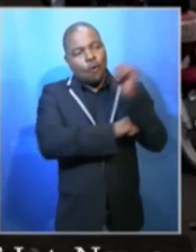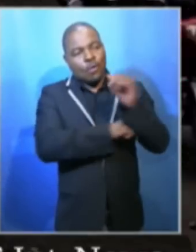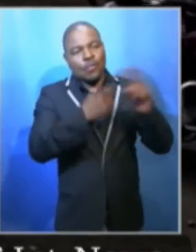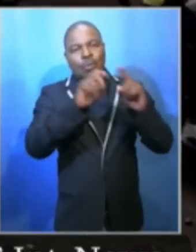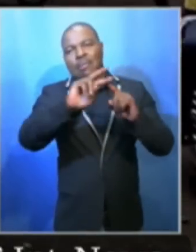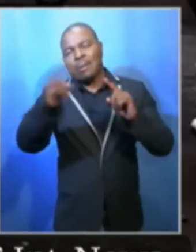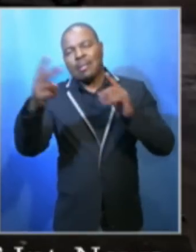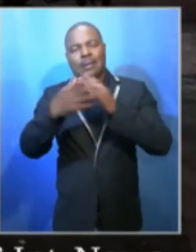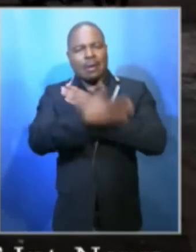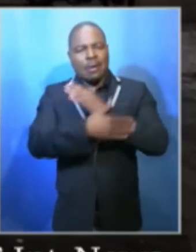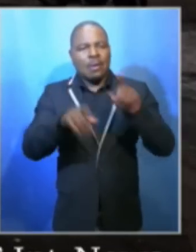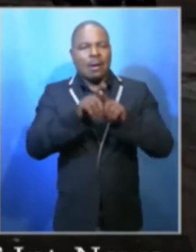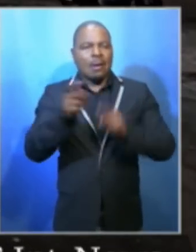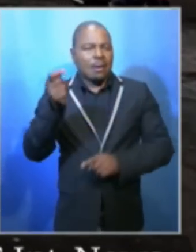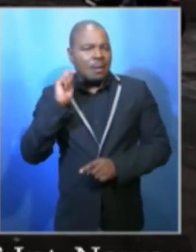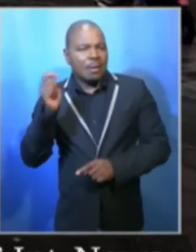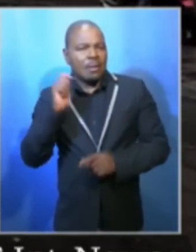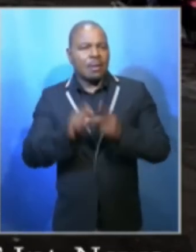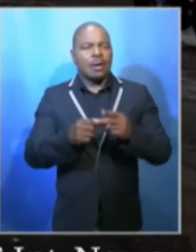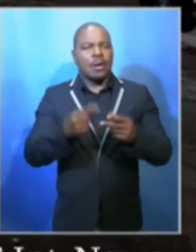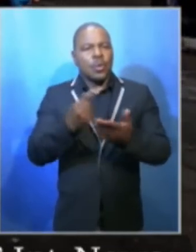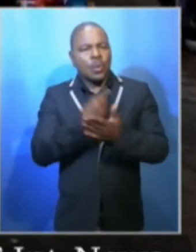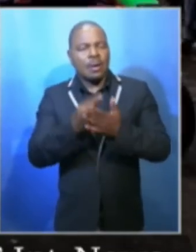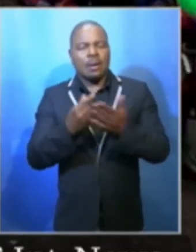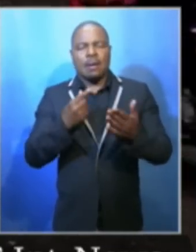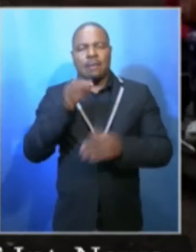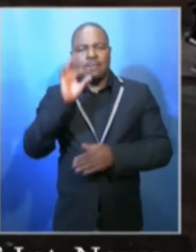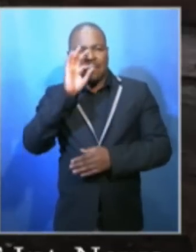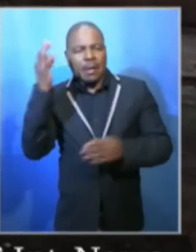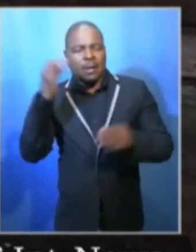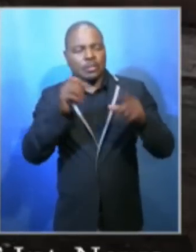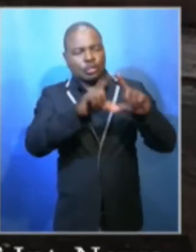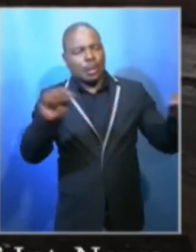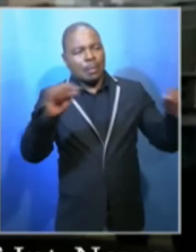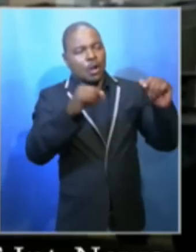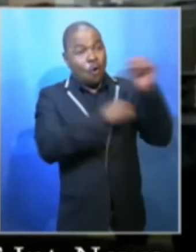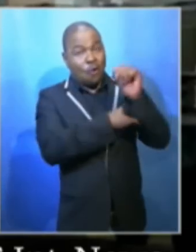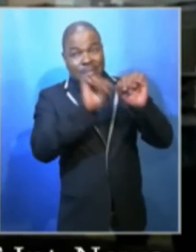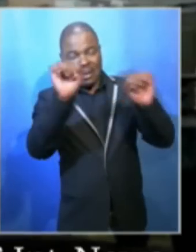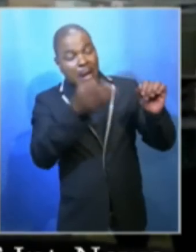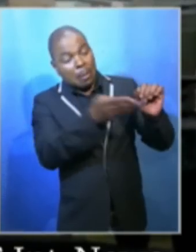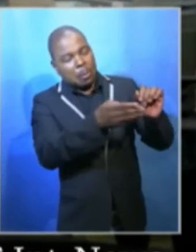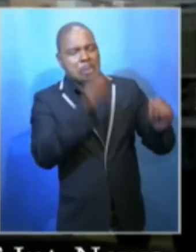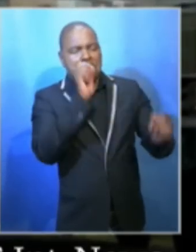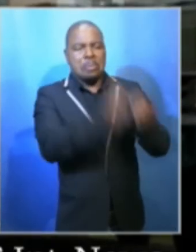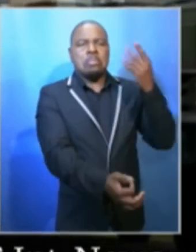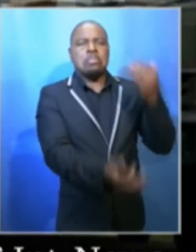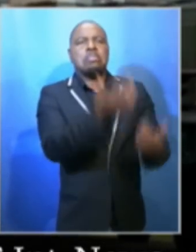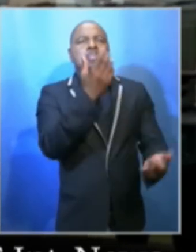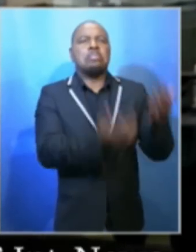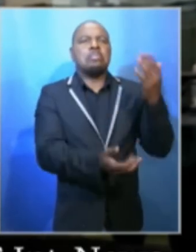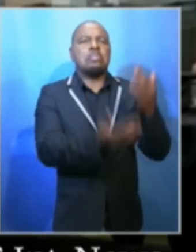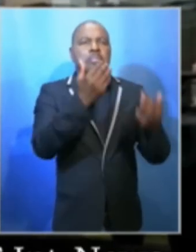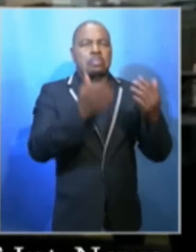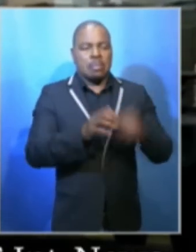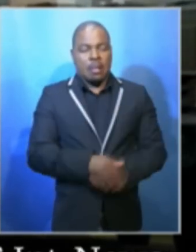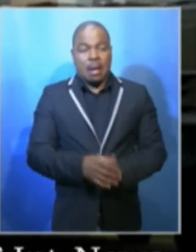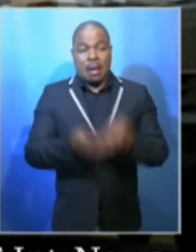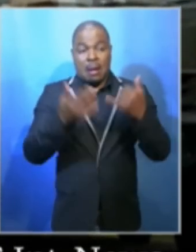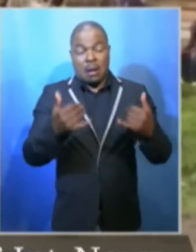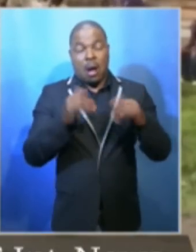Kenya, Uganda, France le Japan. Mme ho hlakile hore jwale ho bonahala tsitsipano ena e